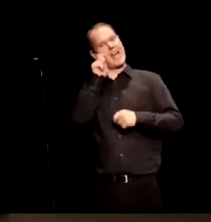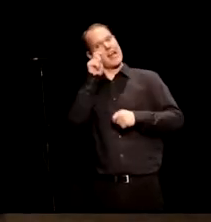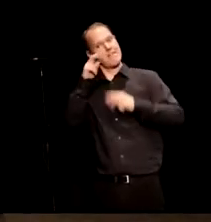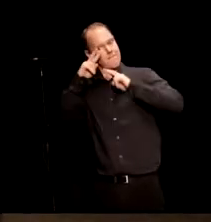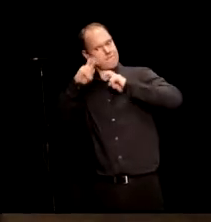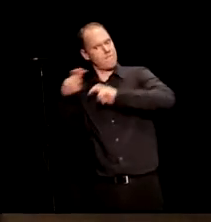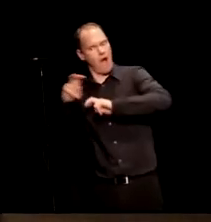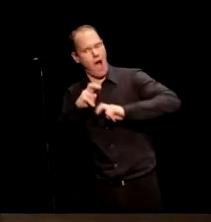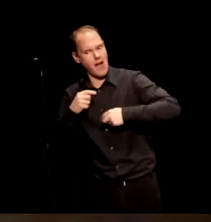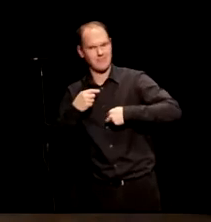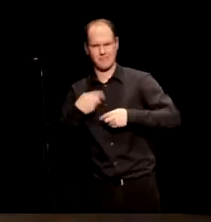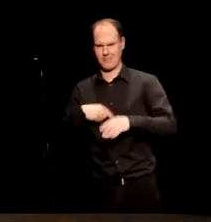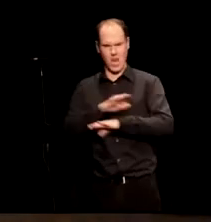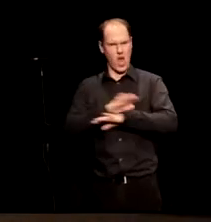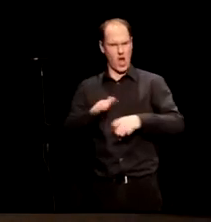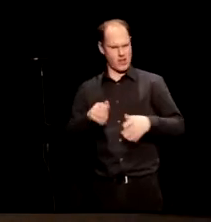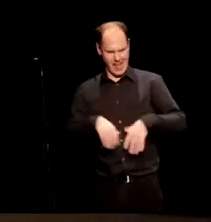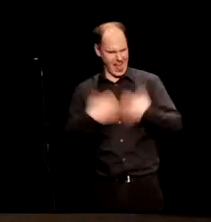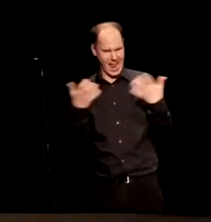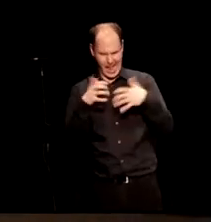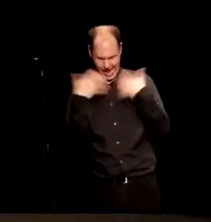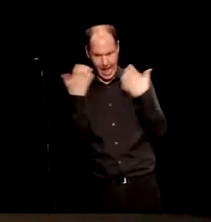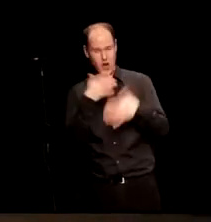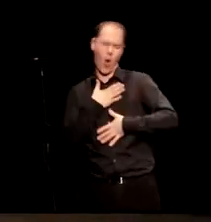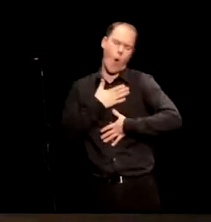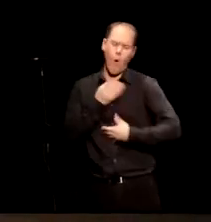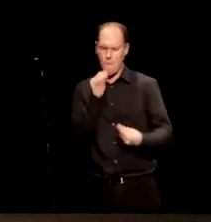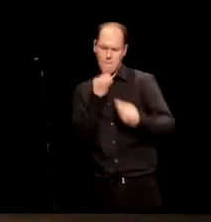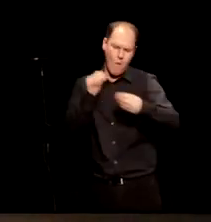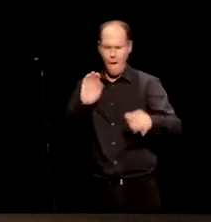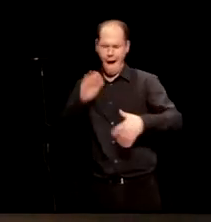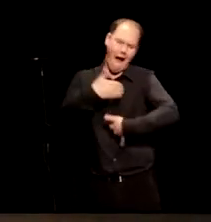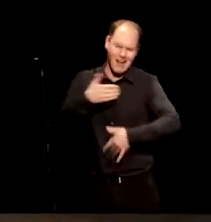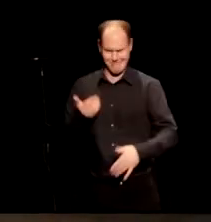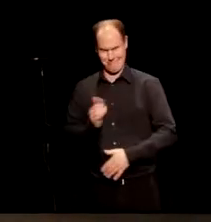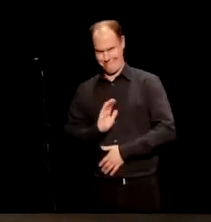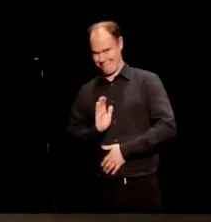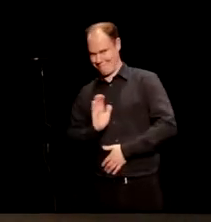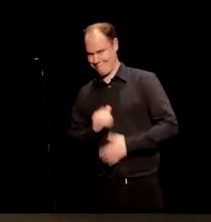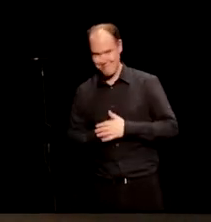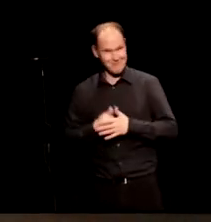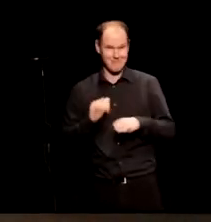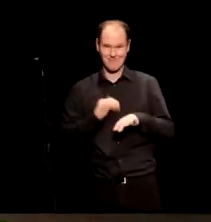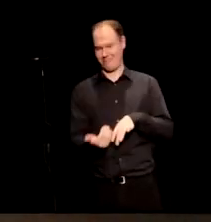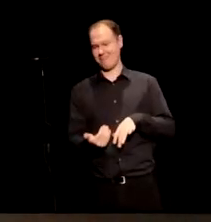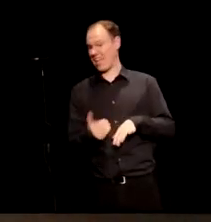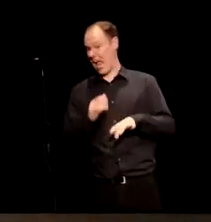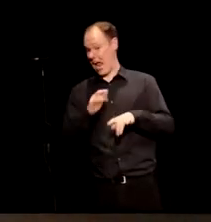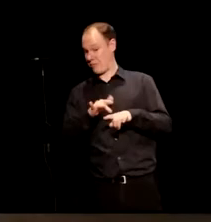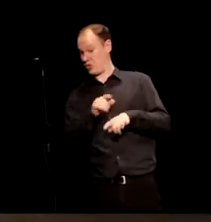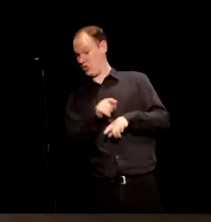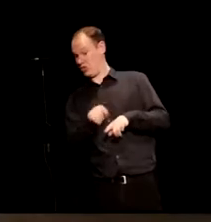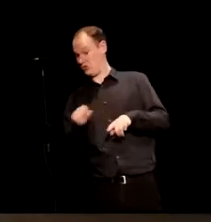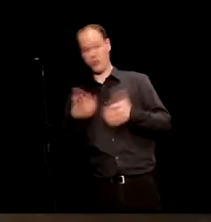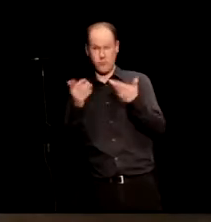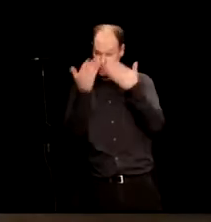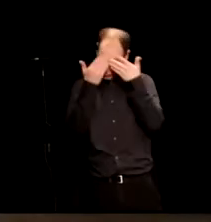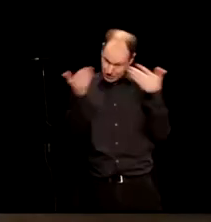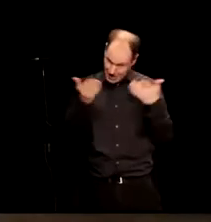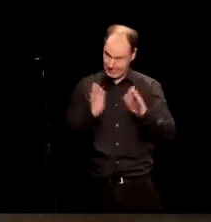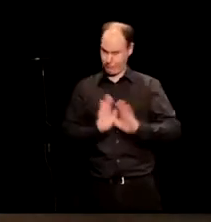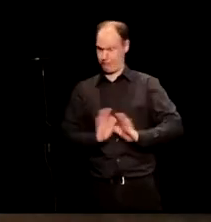I ain't gonna go around hugging and kissing any other cat that I imagine, you know, no matter how much I respect